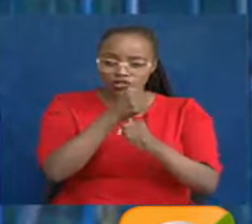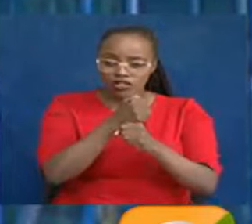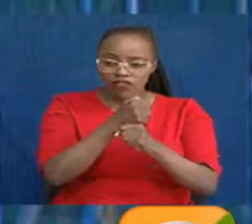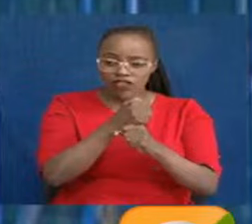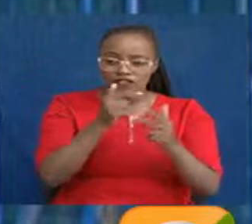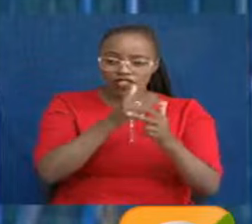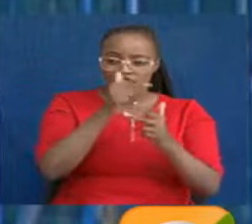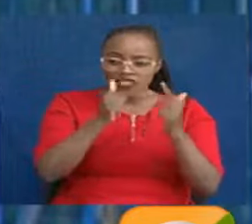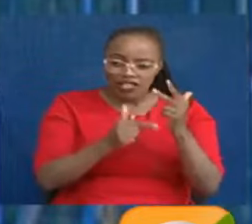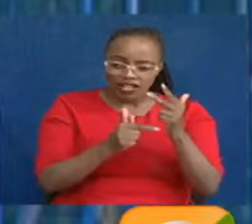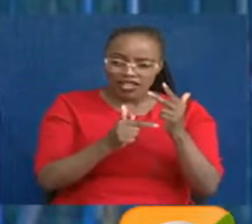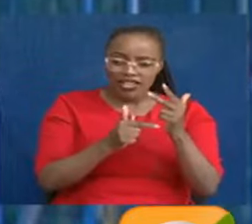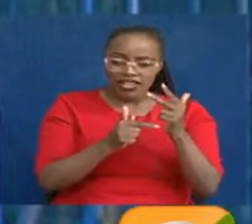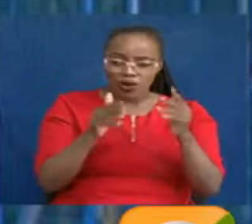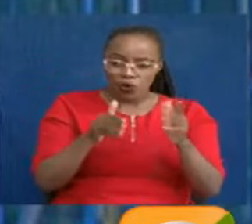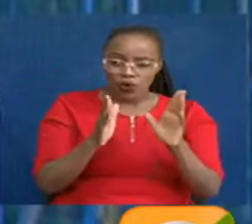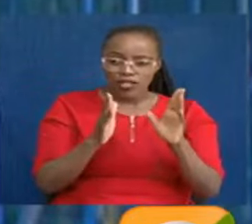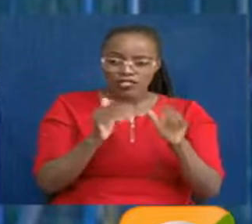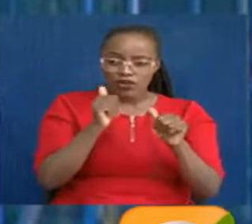critical elements that we have